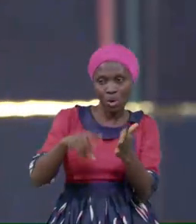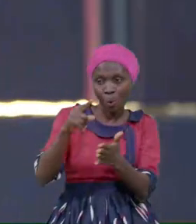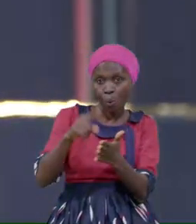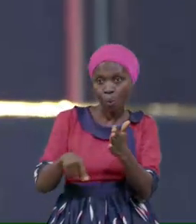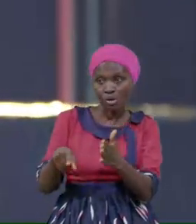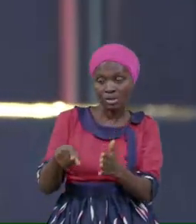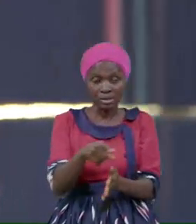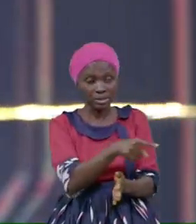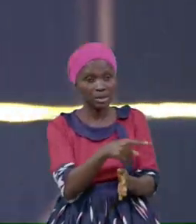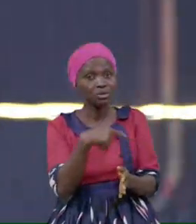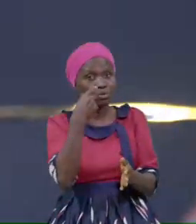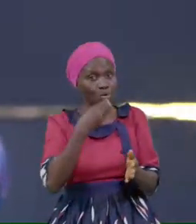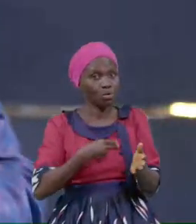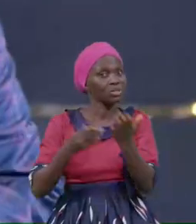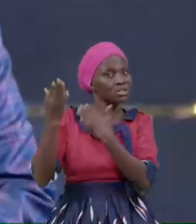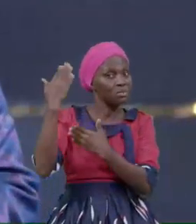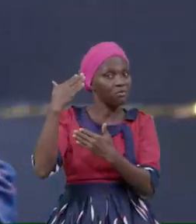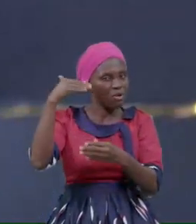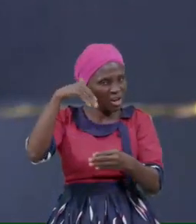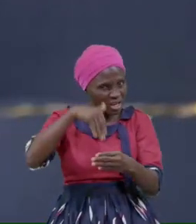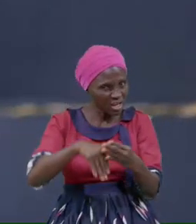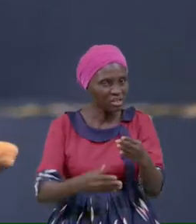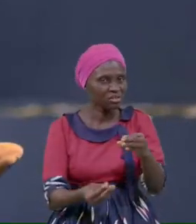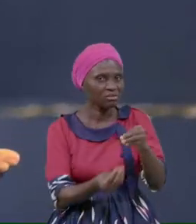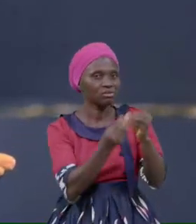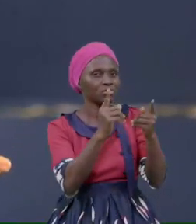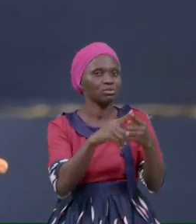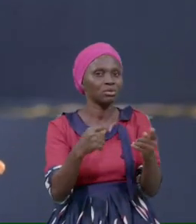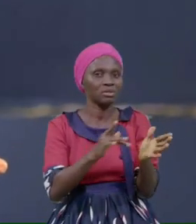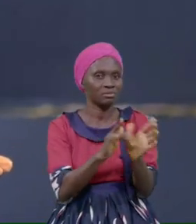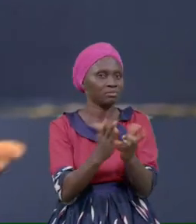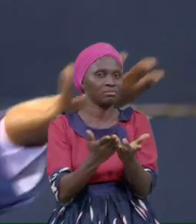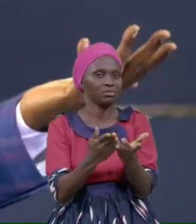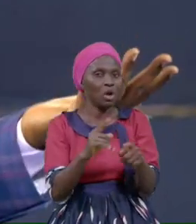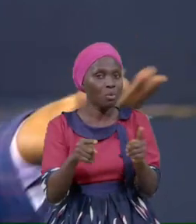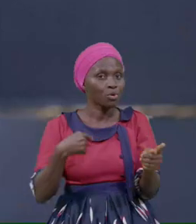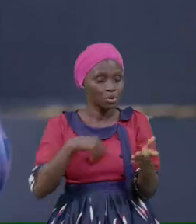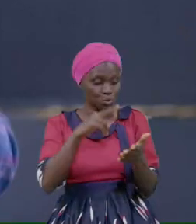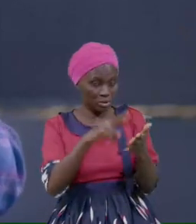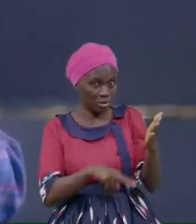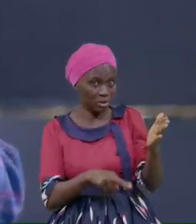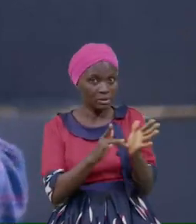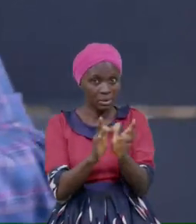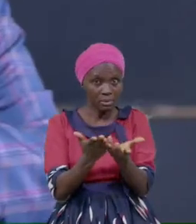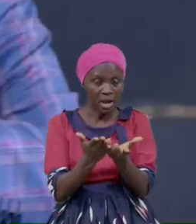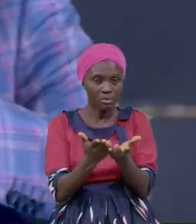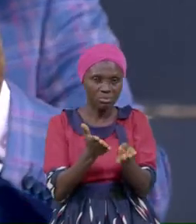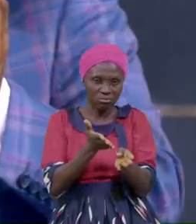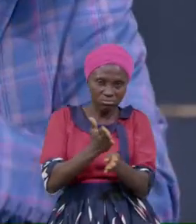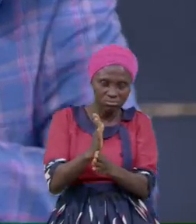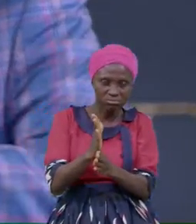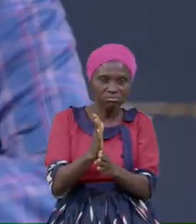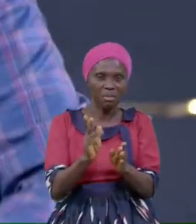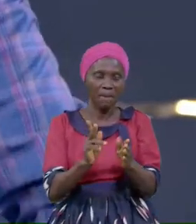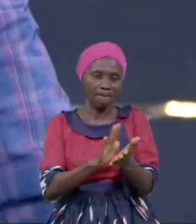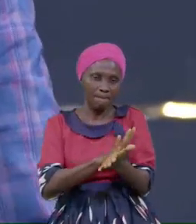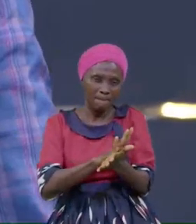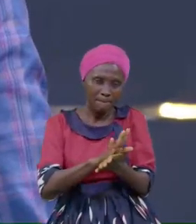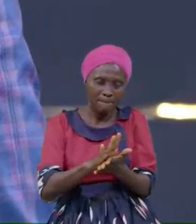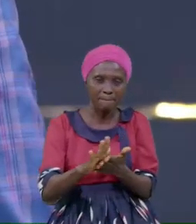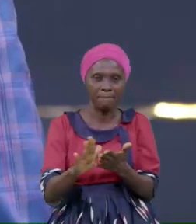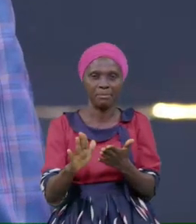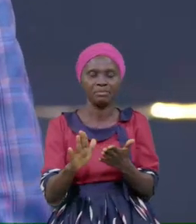the scripture. We read the scripture directly, plainly. And it says, for the grace